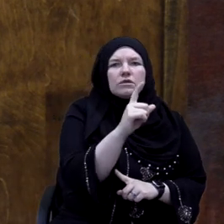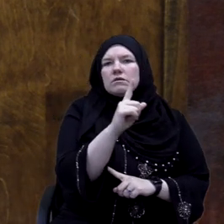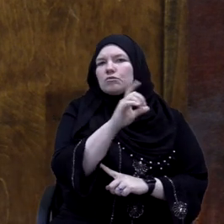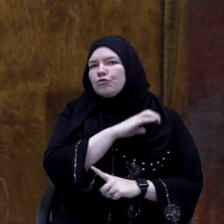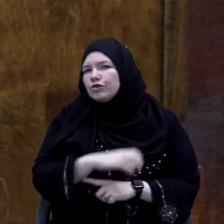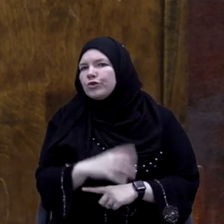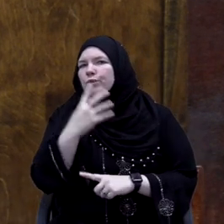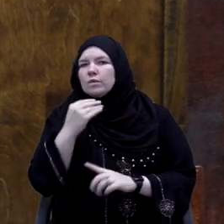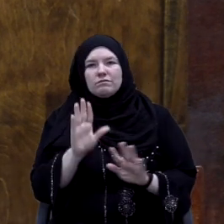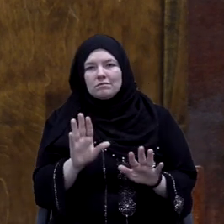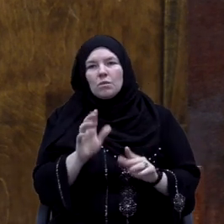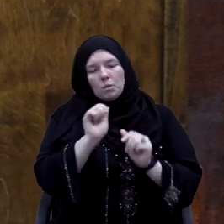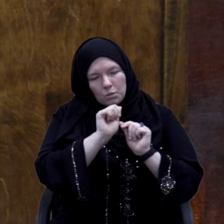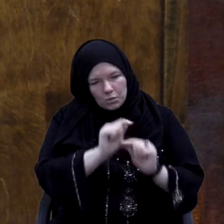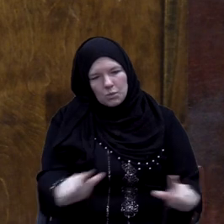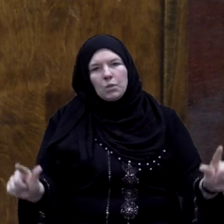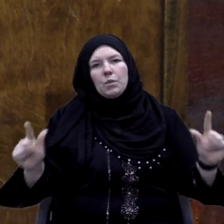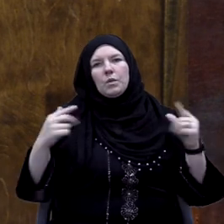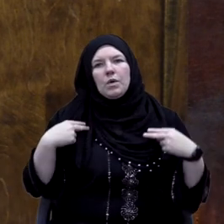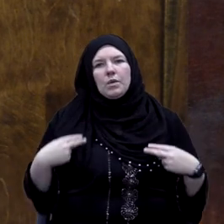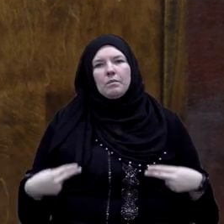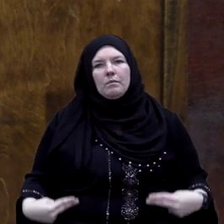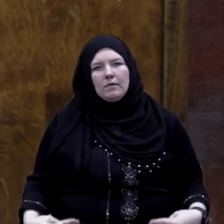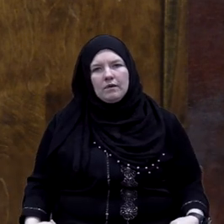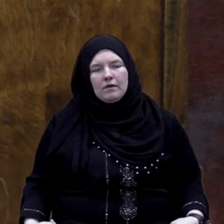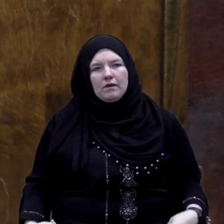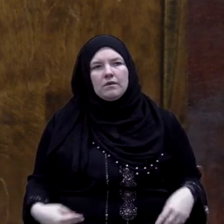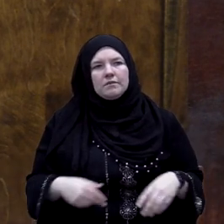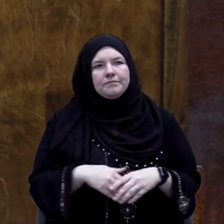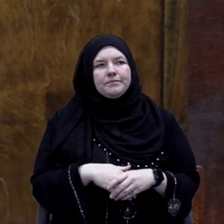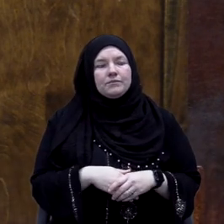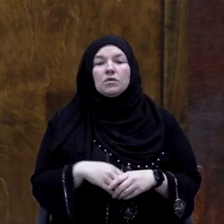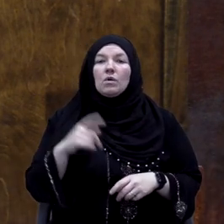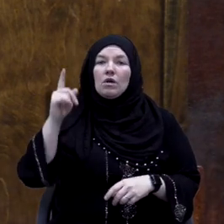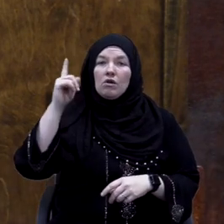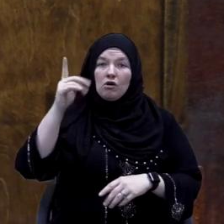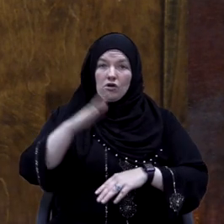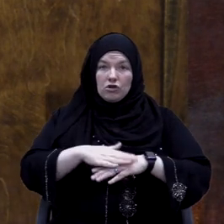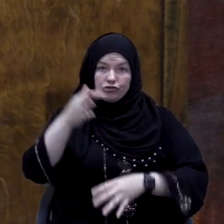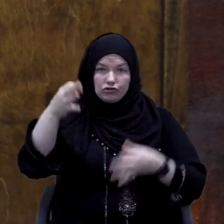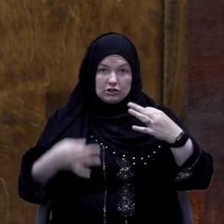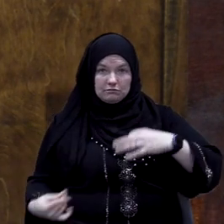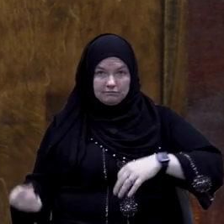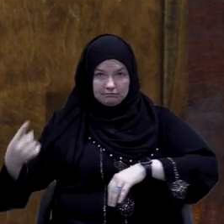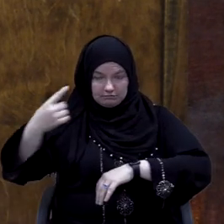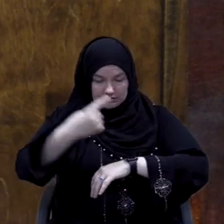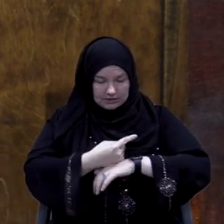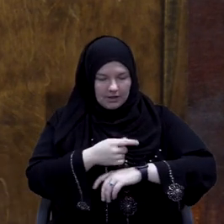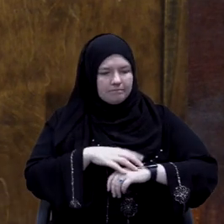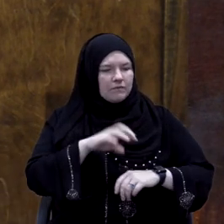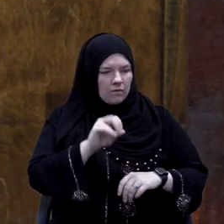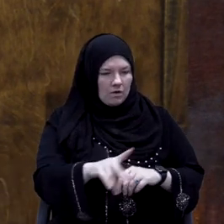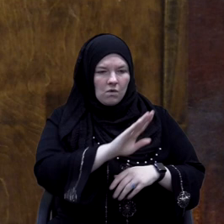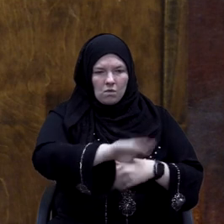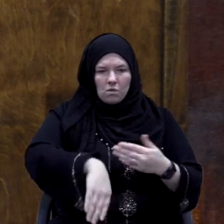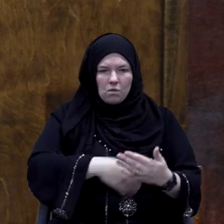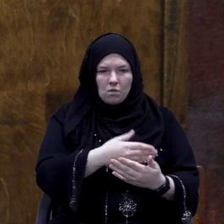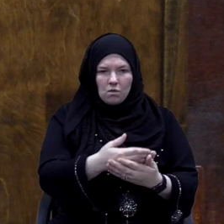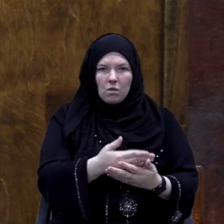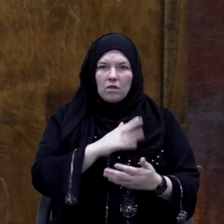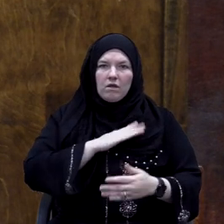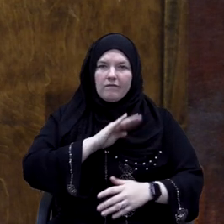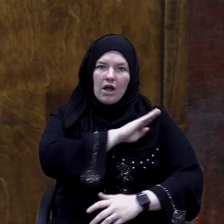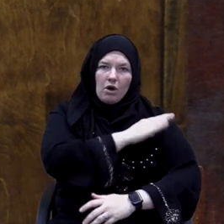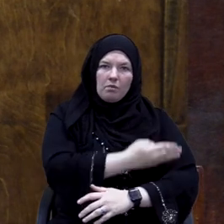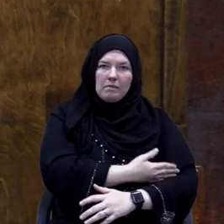authority, after He extracted all the power out of our hand to render us helpless